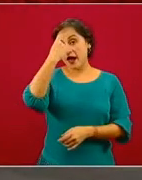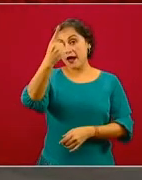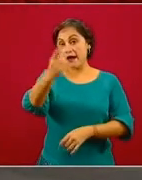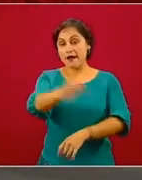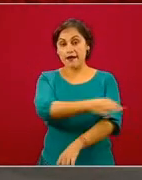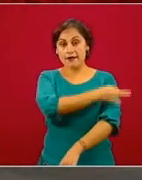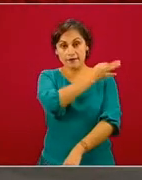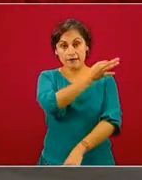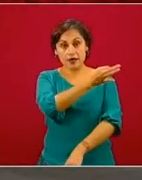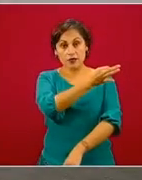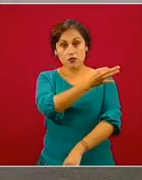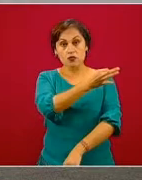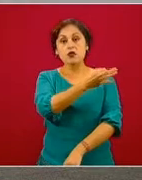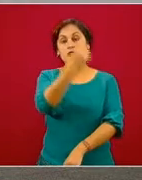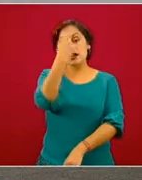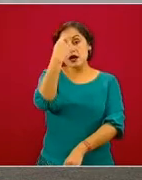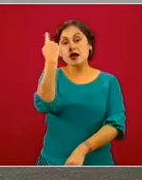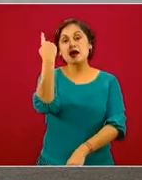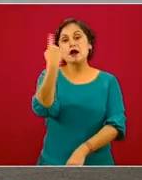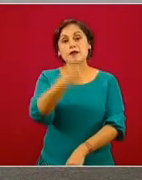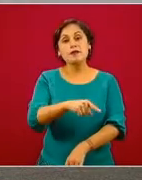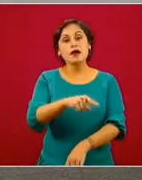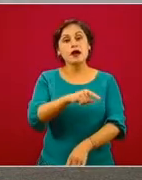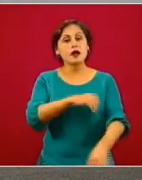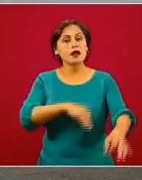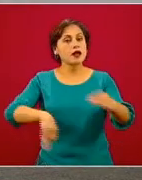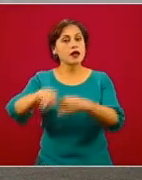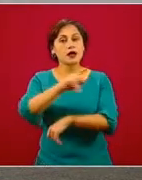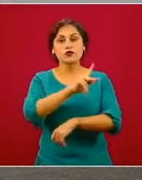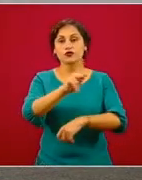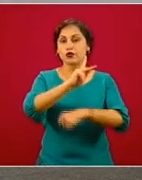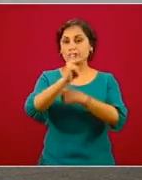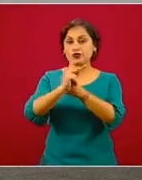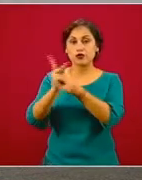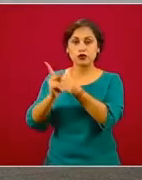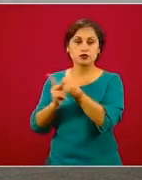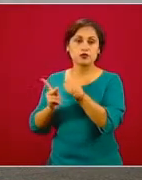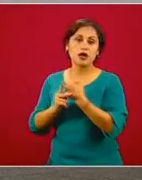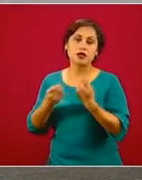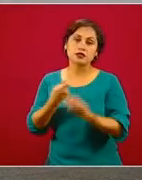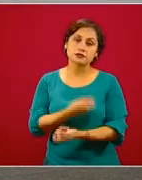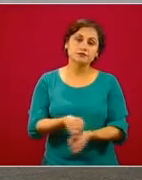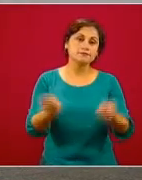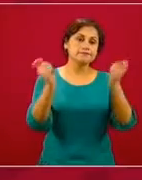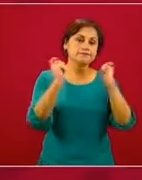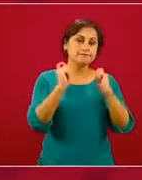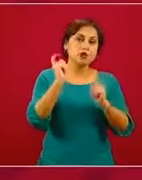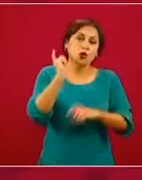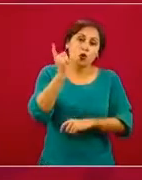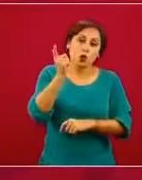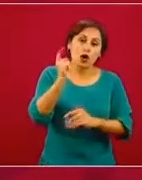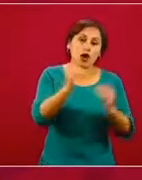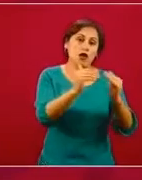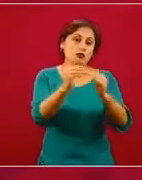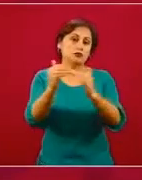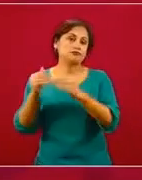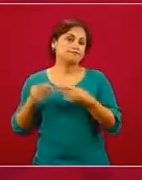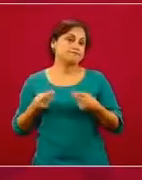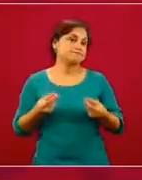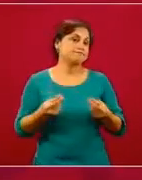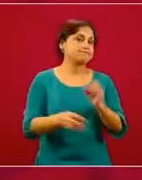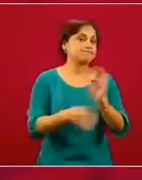and just in general, and it would be great that whenever we have that vaccine, we would have